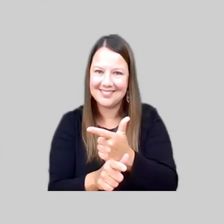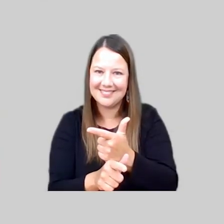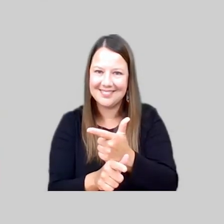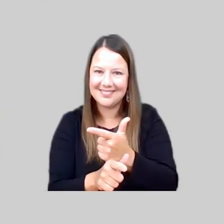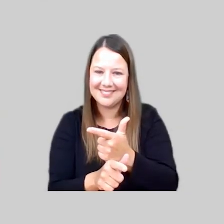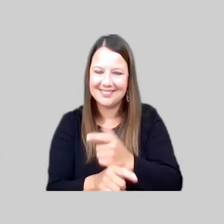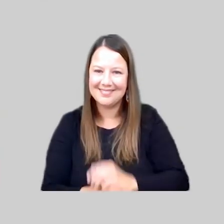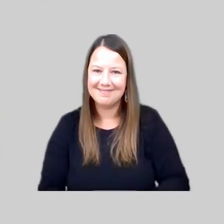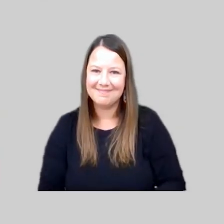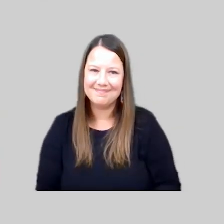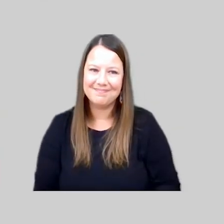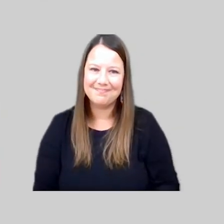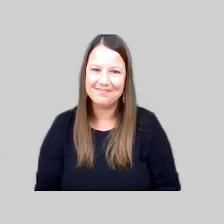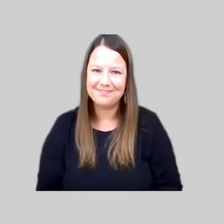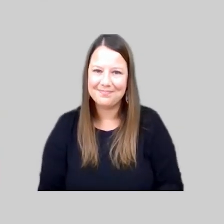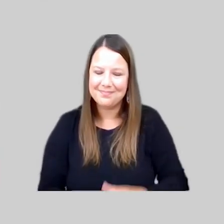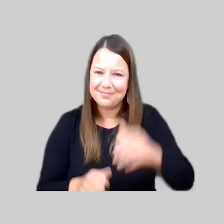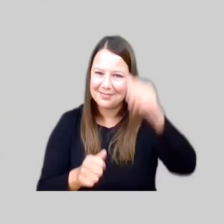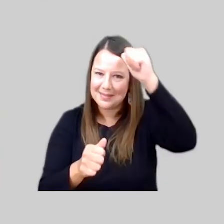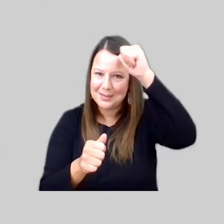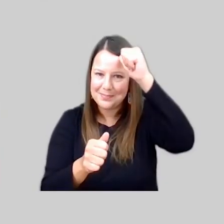Brother.